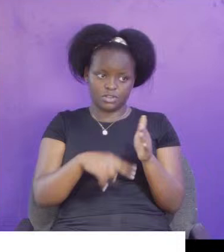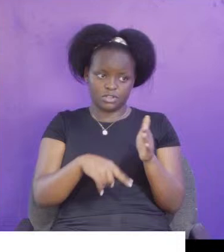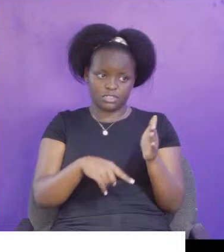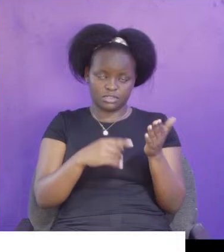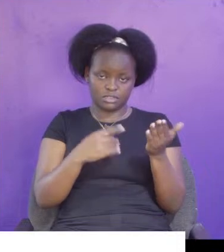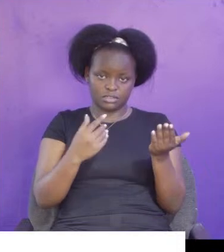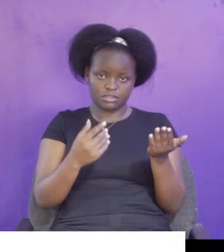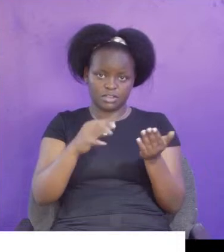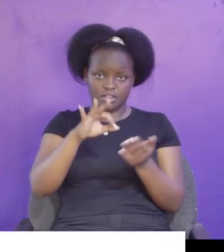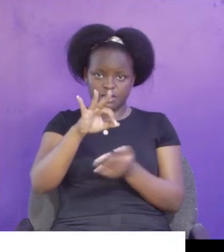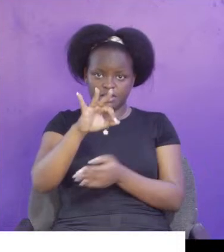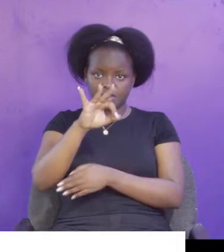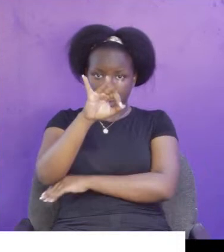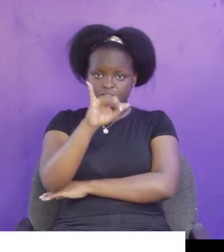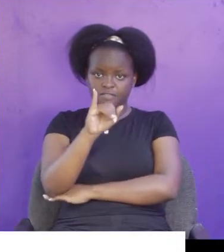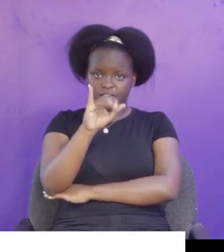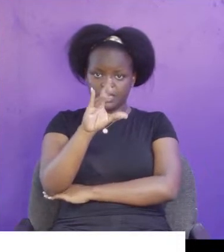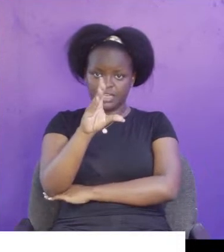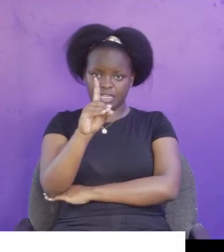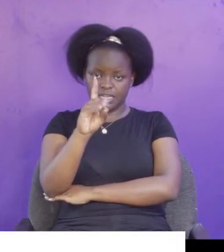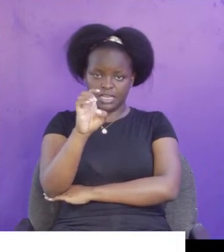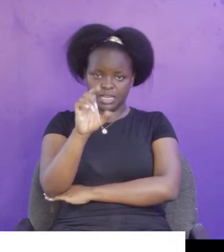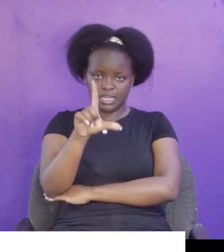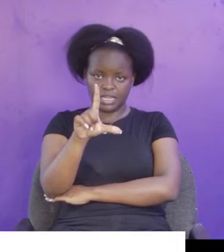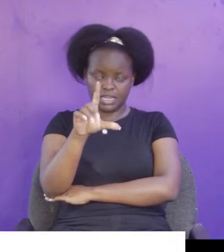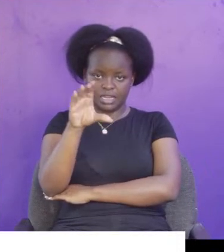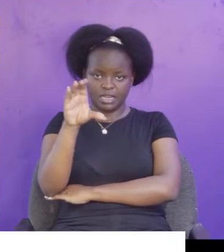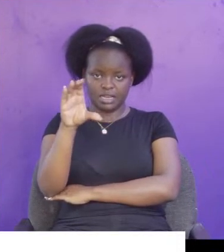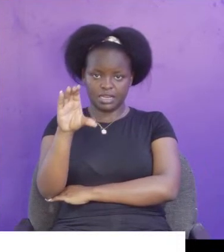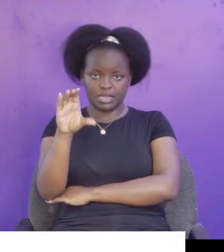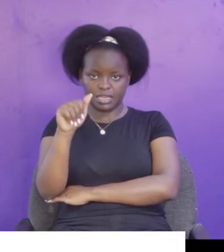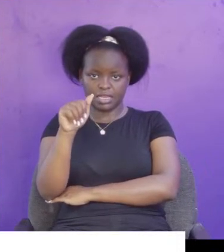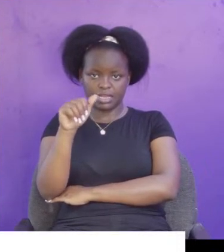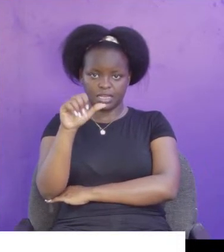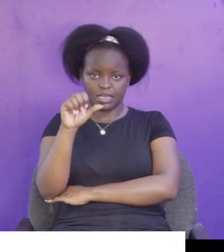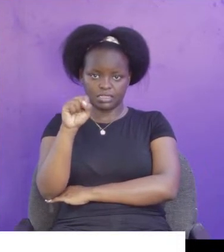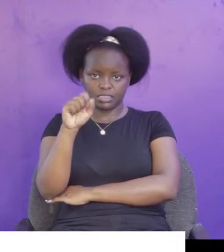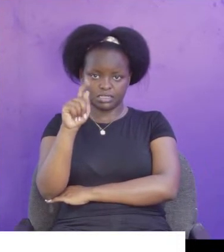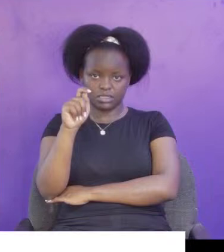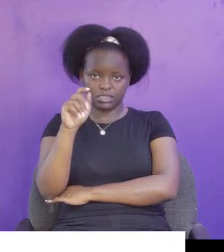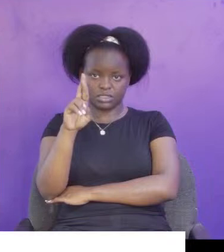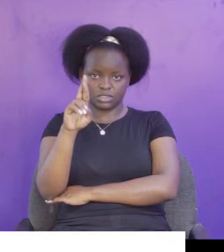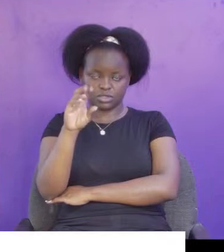Fidel Castro Odhiambo Odinga.